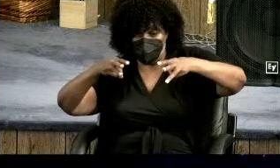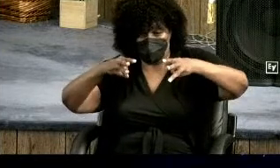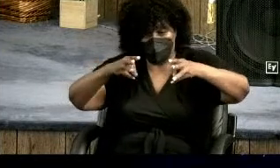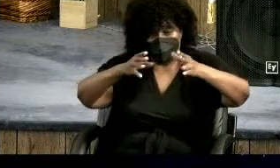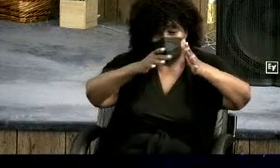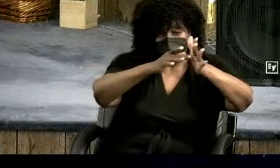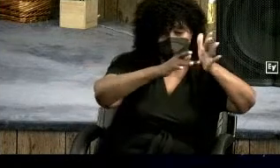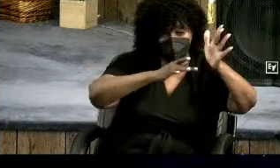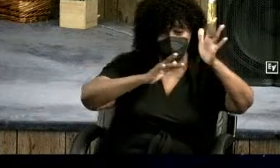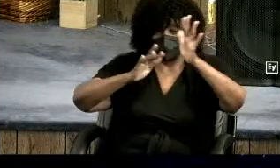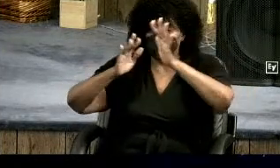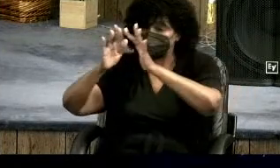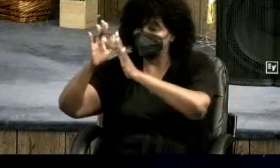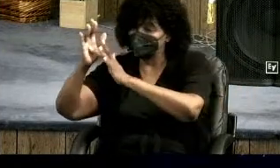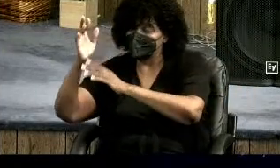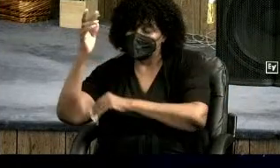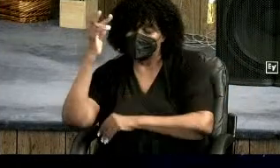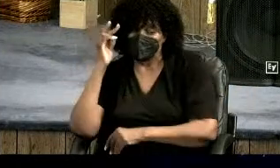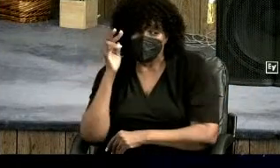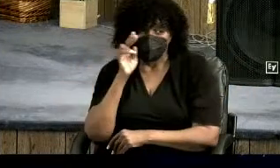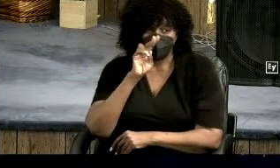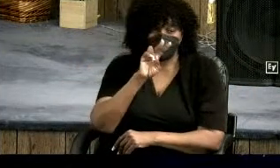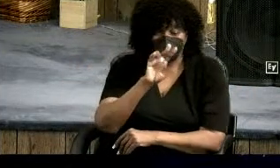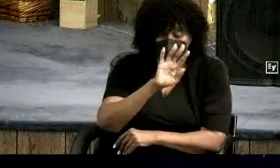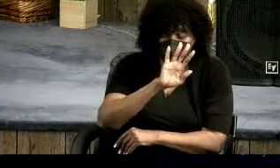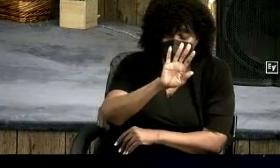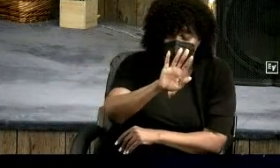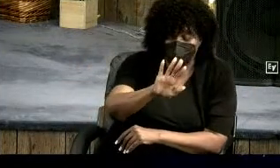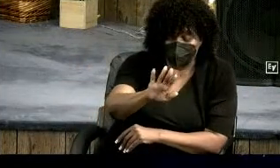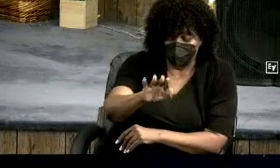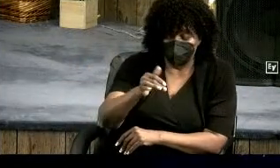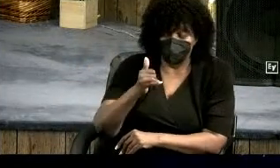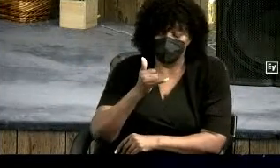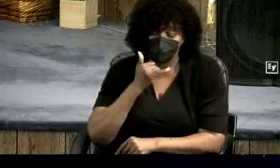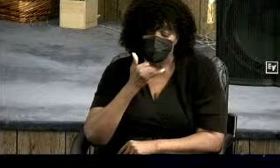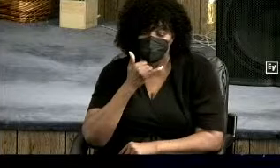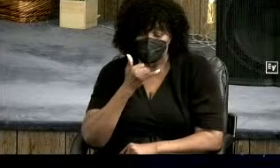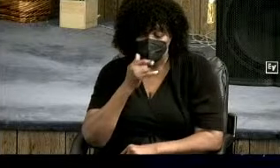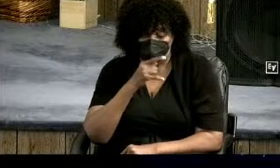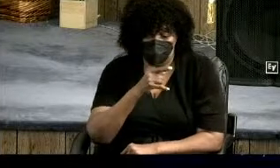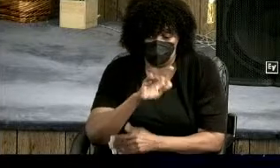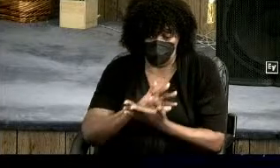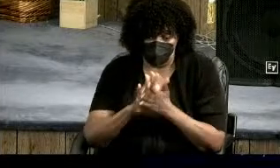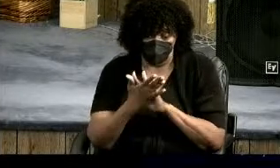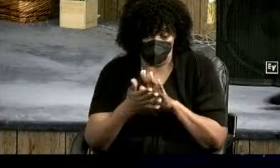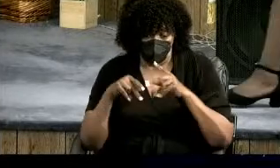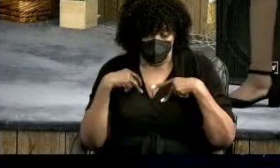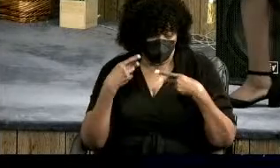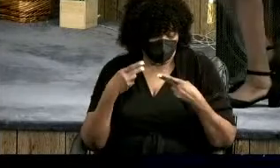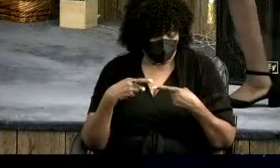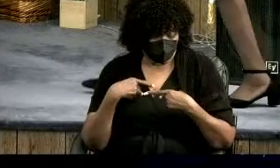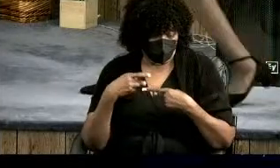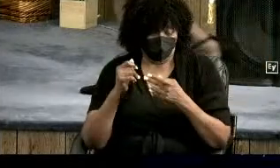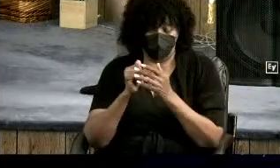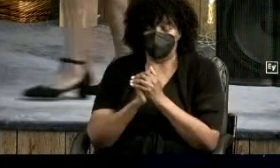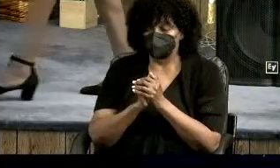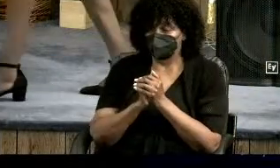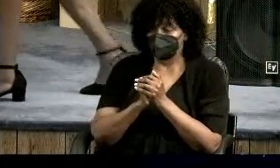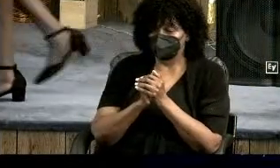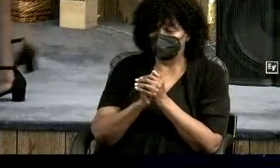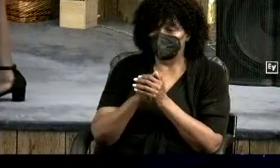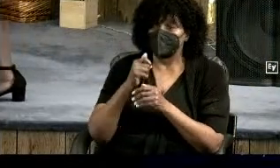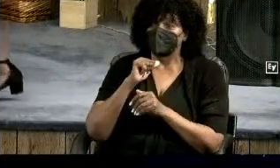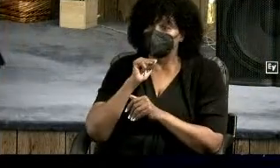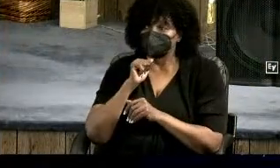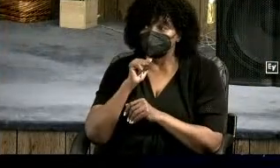Jesus saw that your countenance will fall. He saw that you were going to get upset, but he wasn't upset with you. Just like he went to